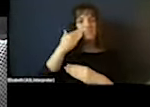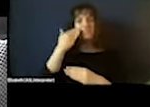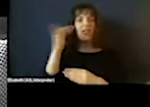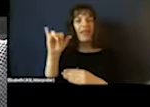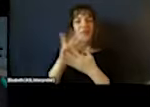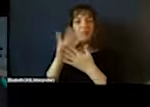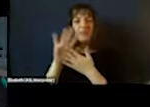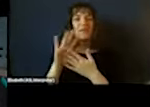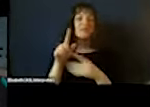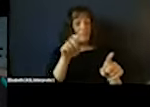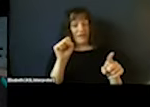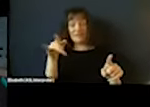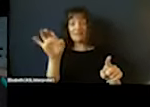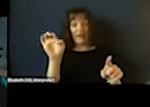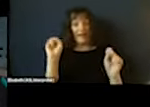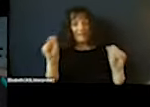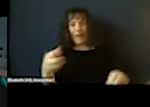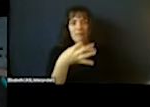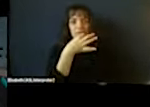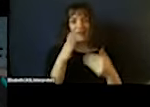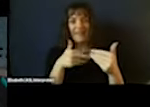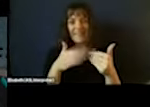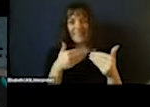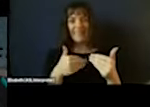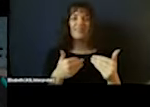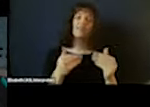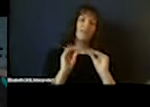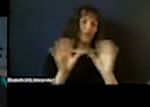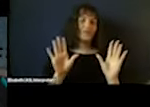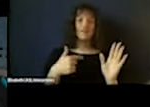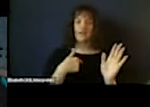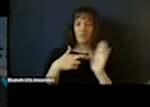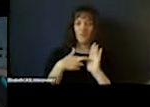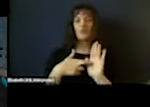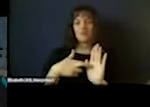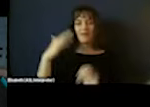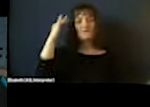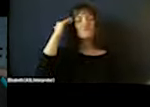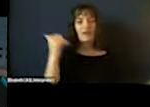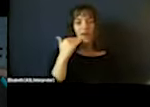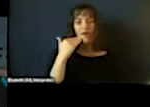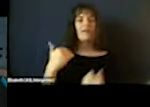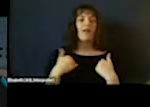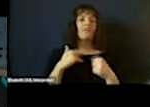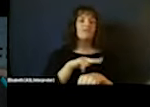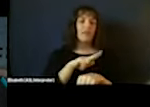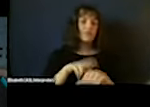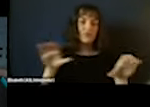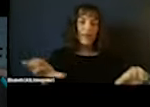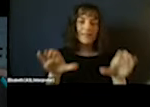that. And of course, as a representative of Korea, we have a lot of national activity and